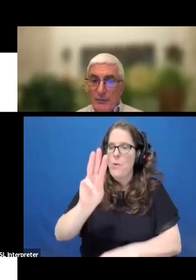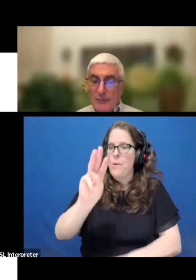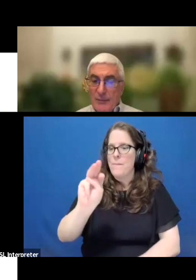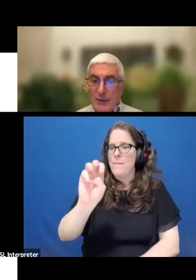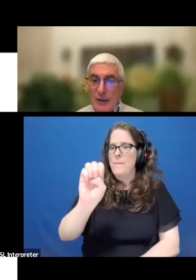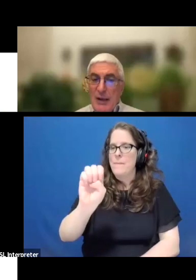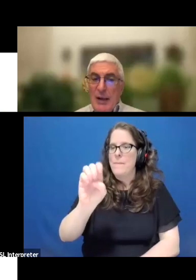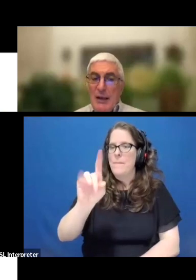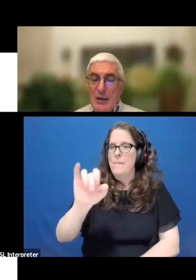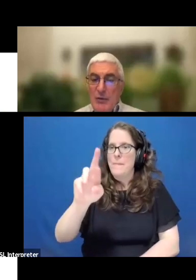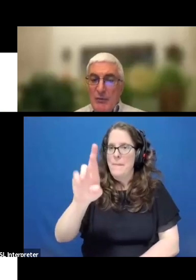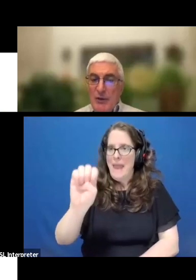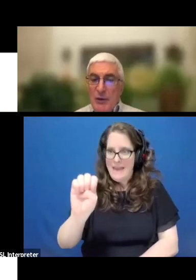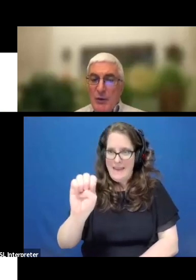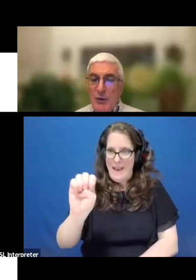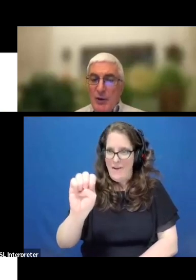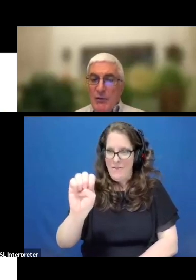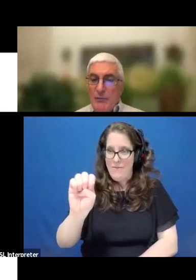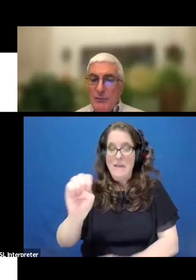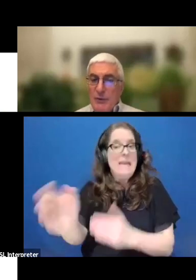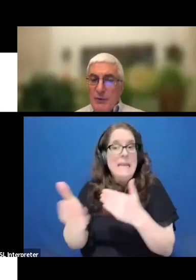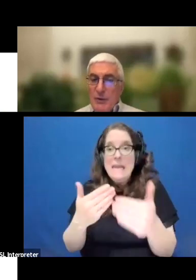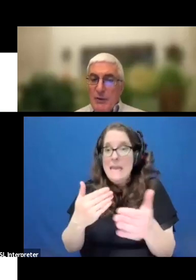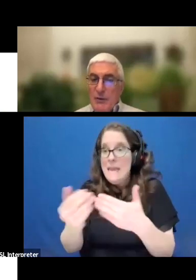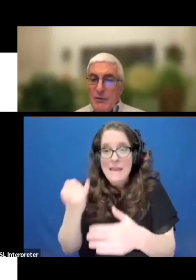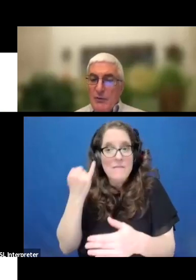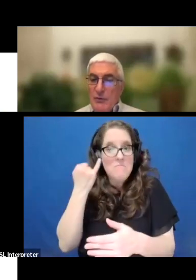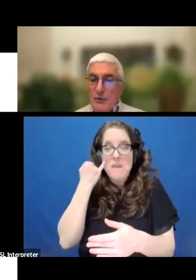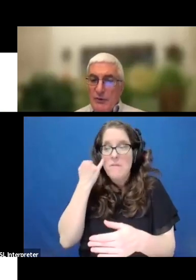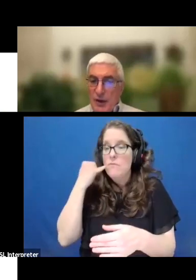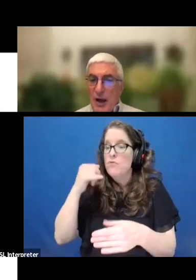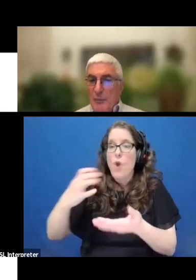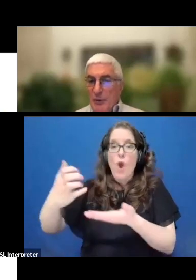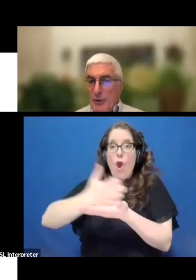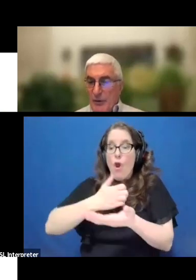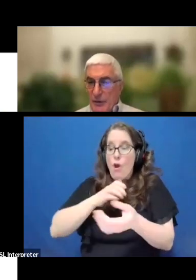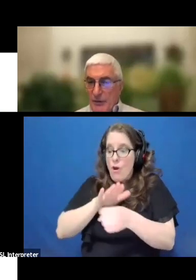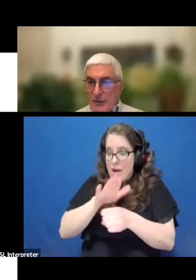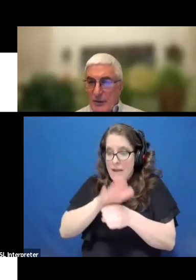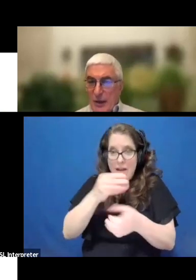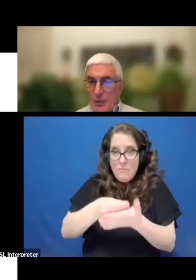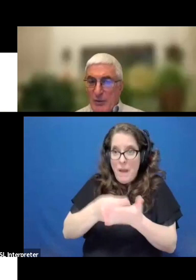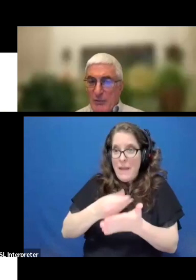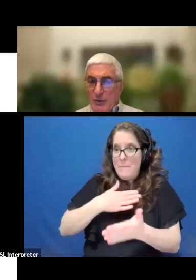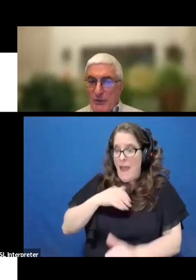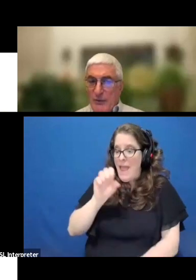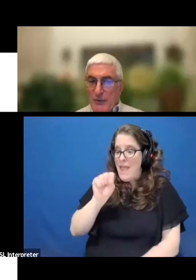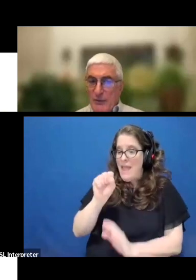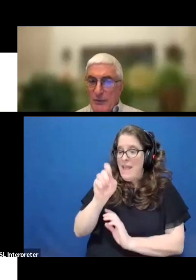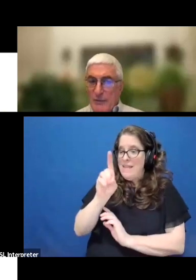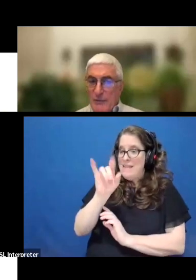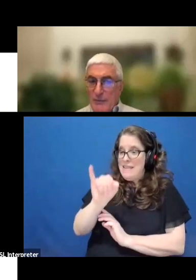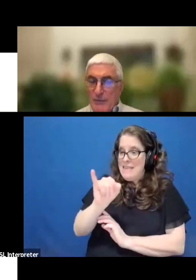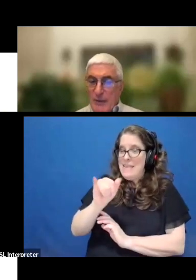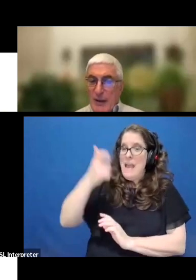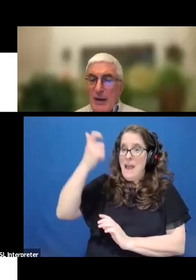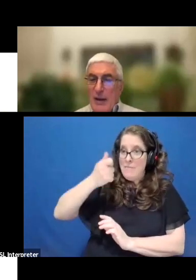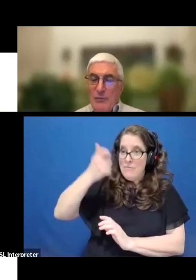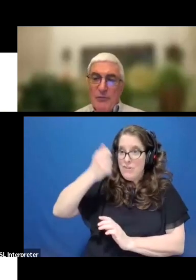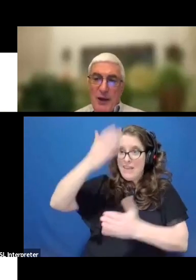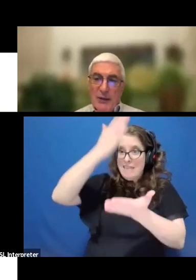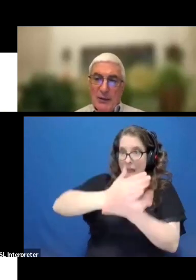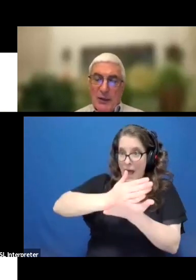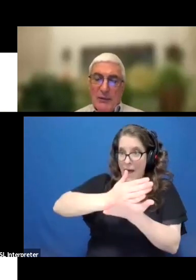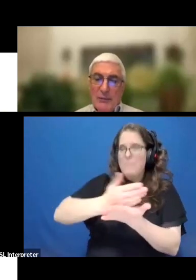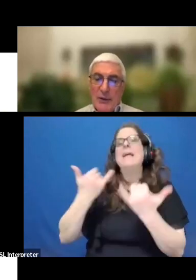it, even if they earn enough to stop their SSDI benefits.